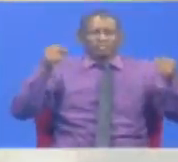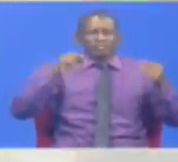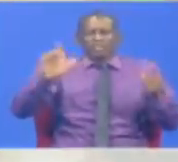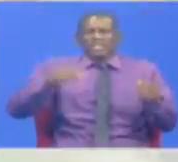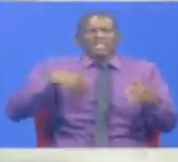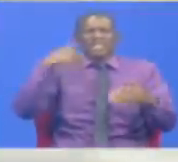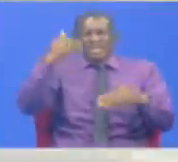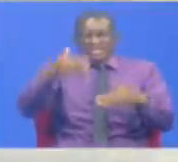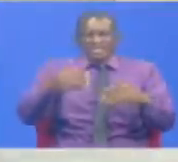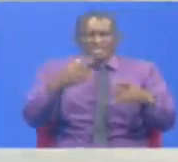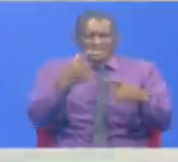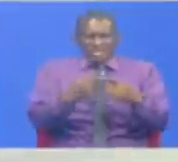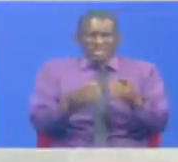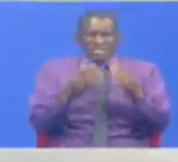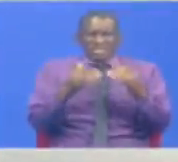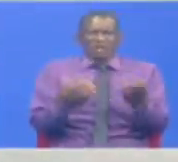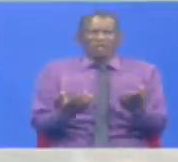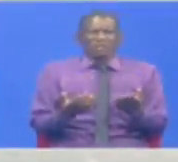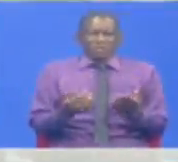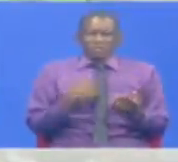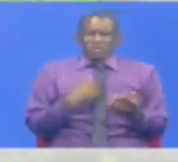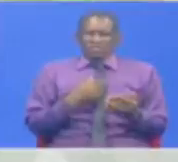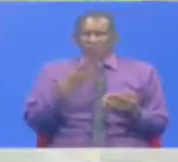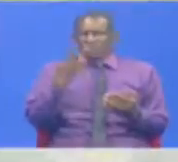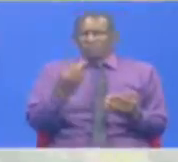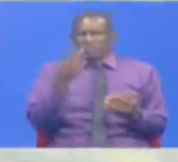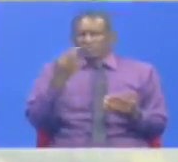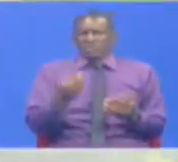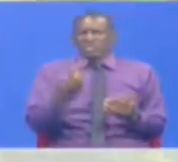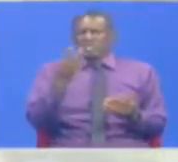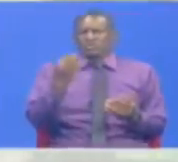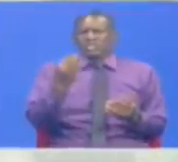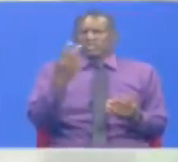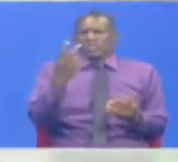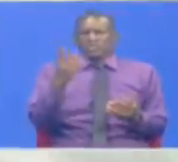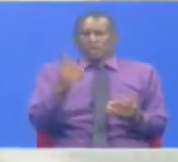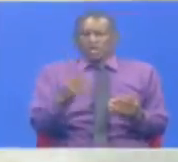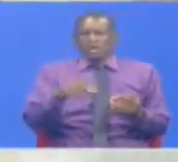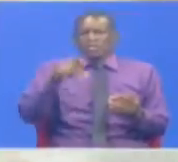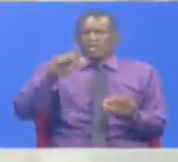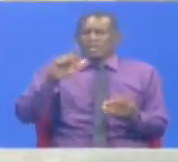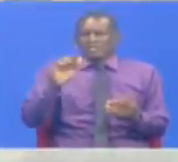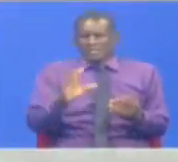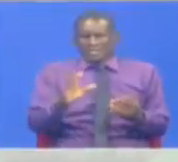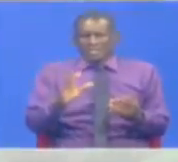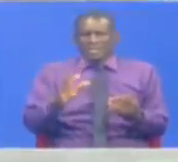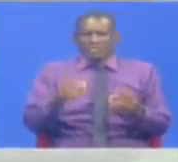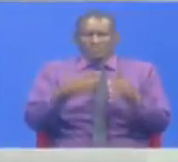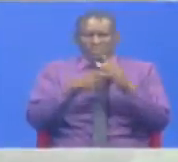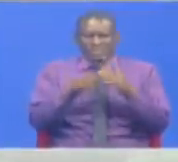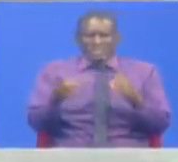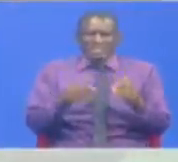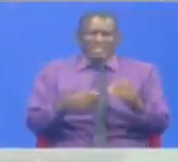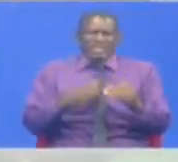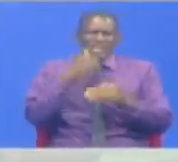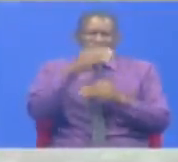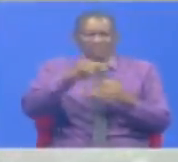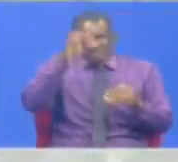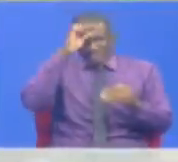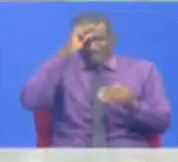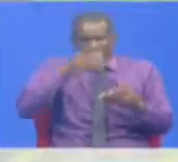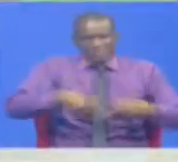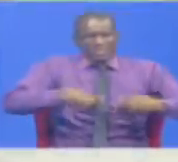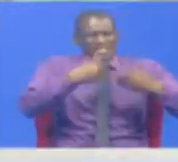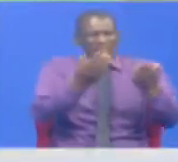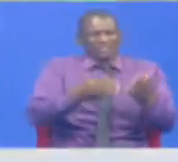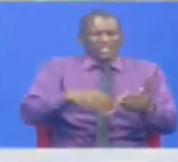season. Meanwhile, the 2020-2021 FKF PL season will commence as soon as the government gives the green